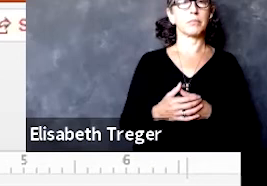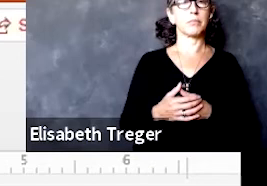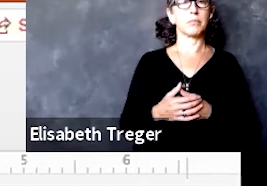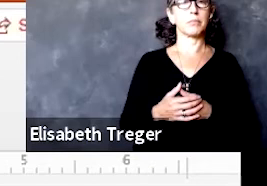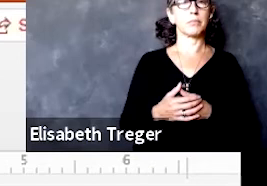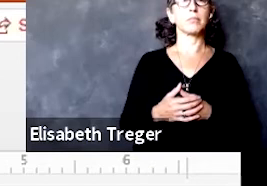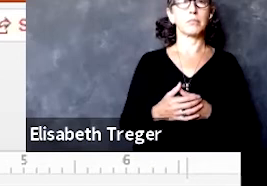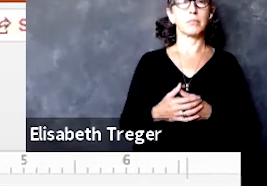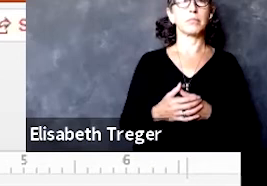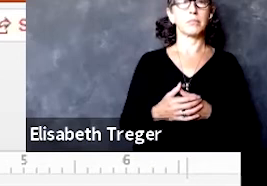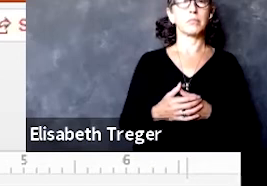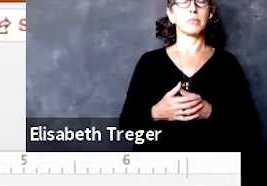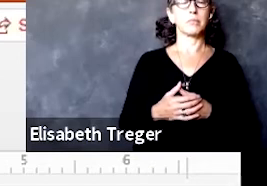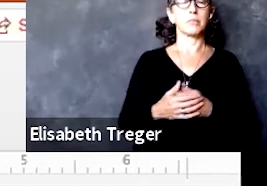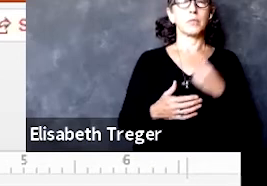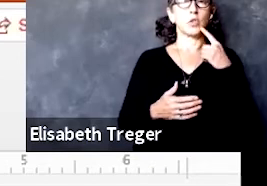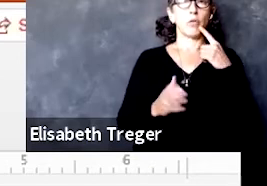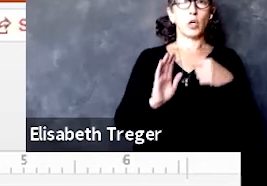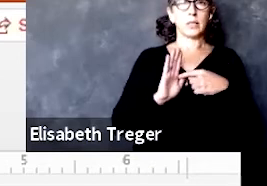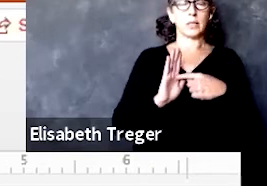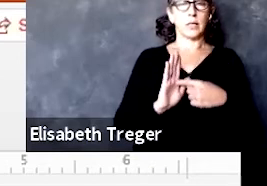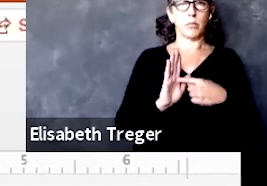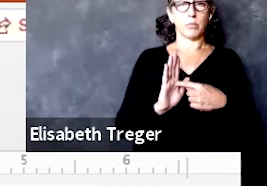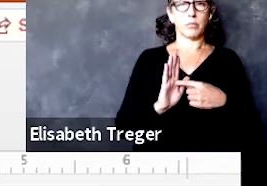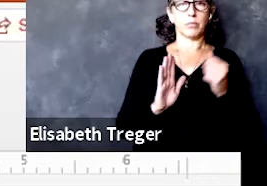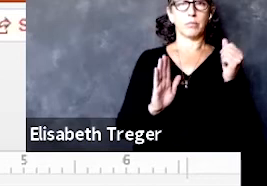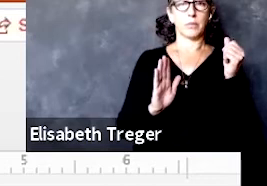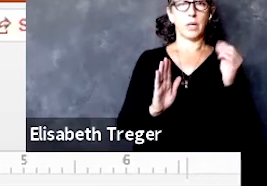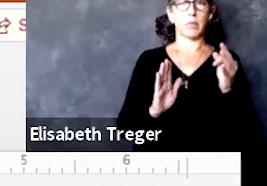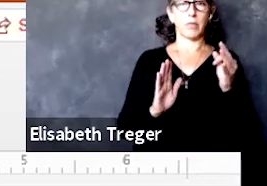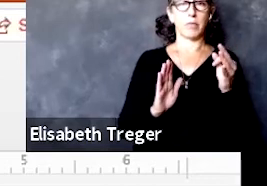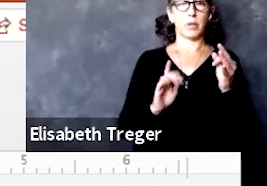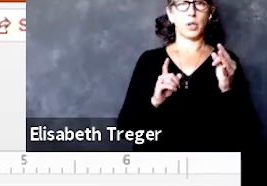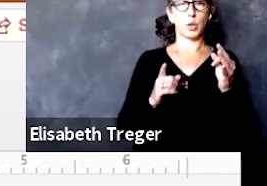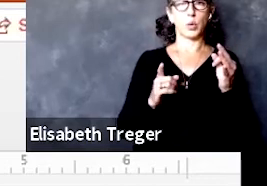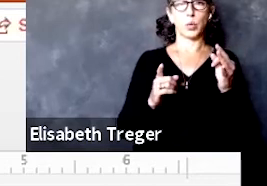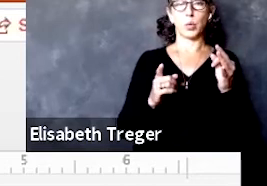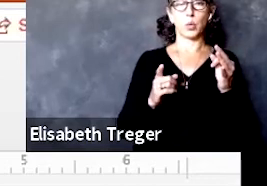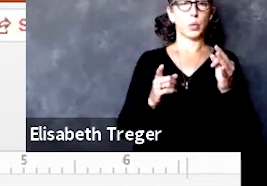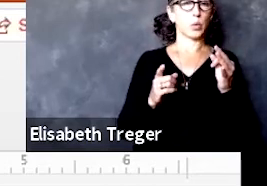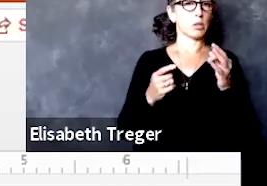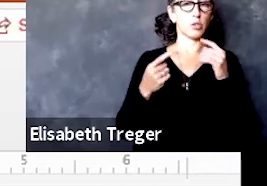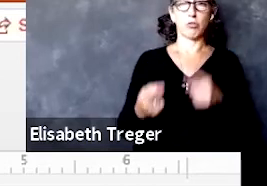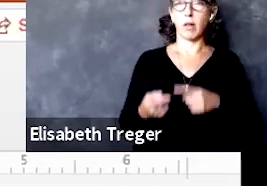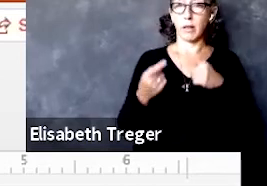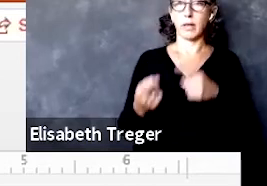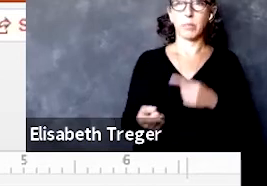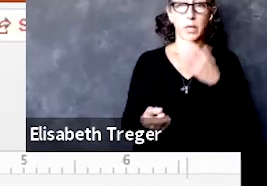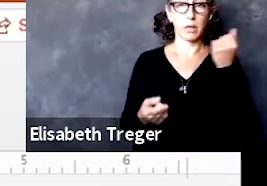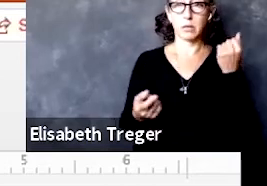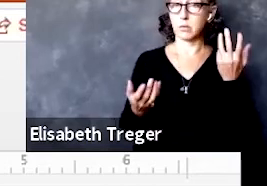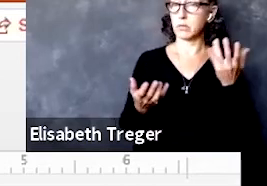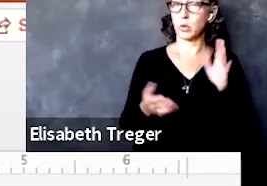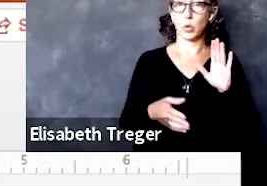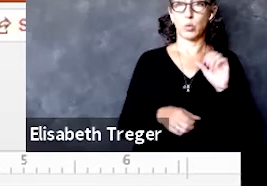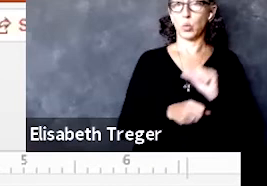so for example, if you're struggling to make ends meet because you've lost all of your work,